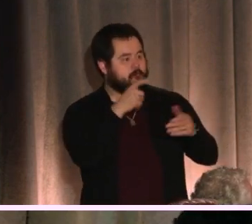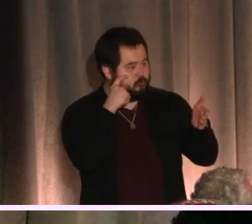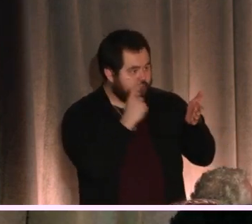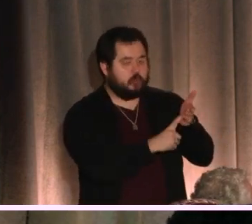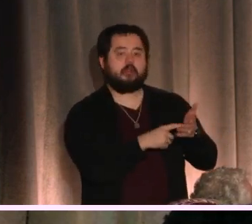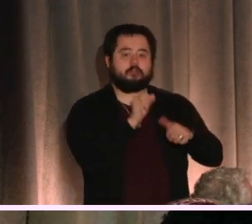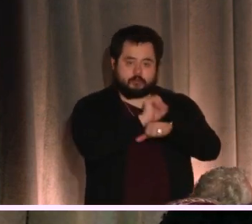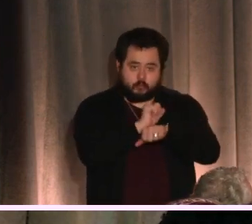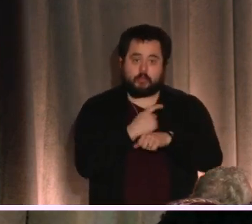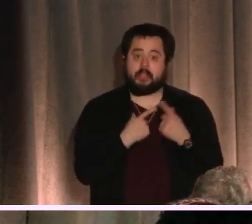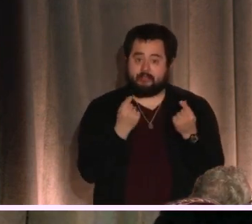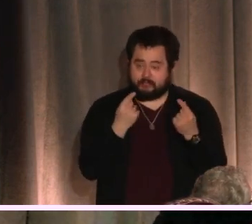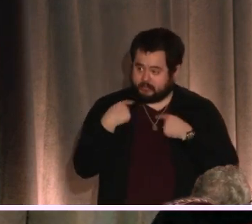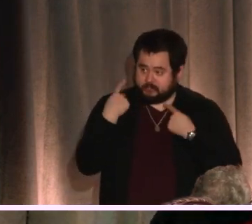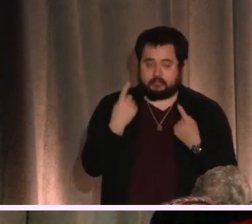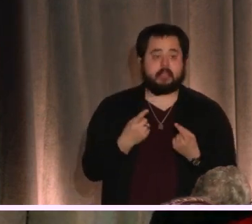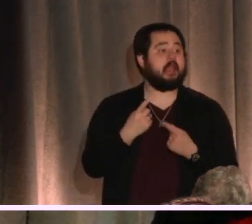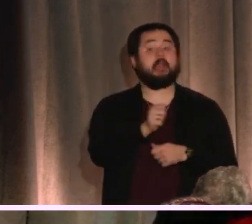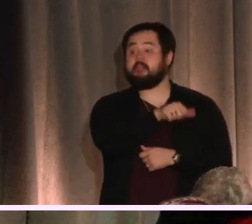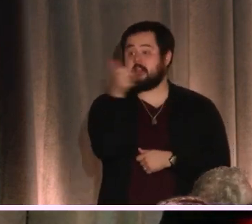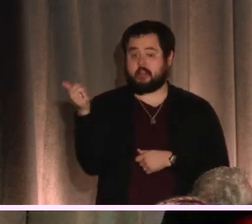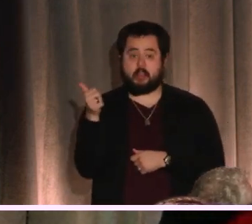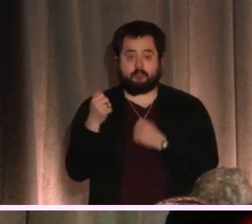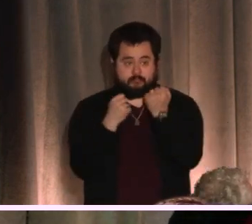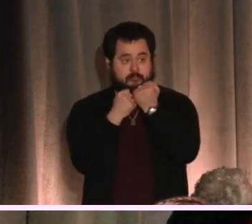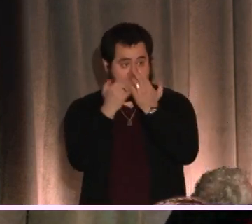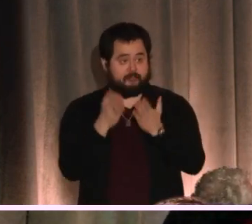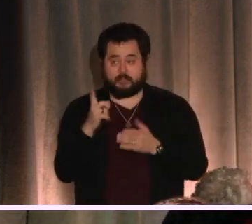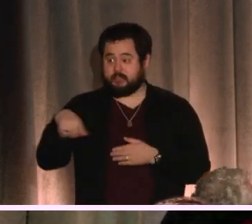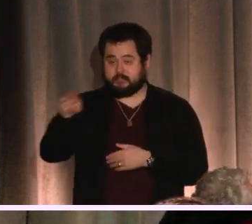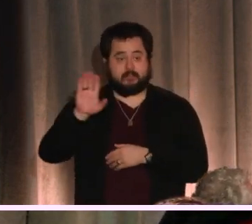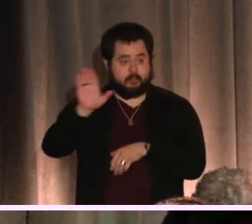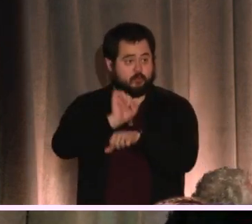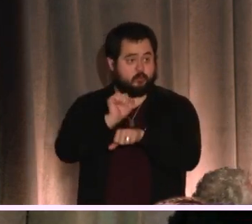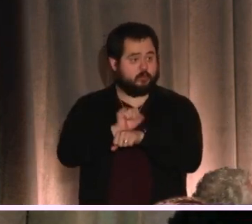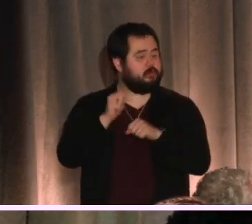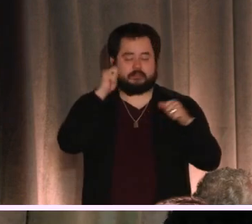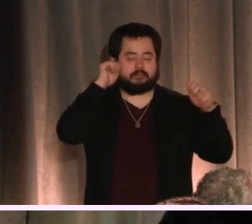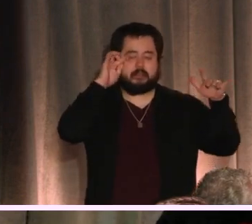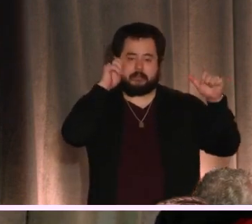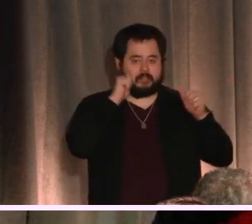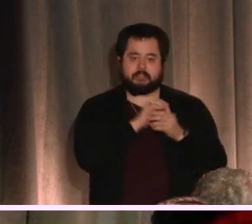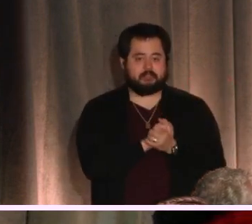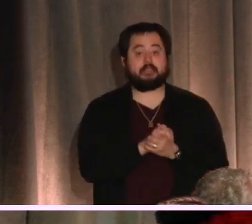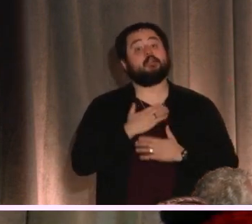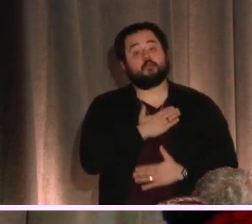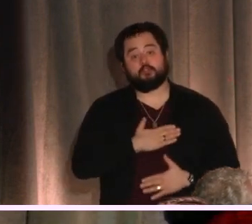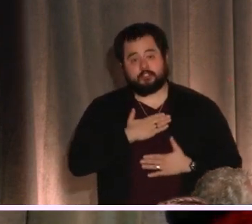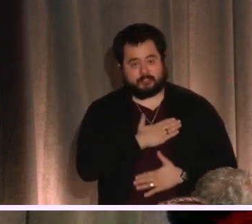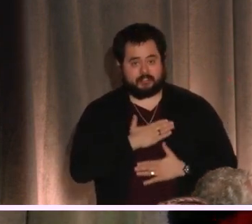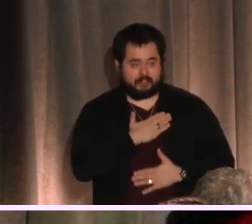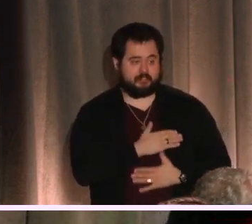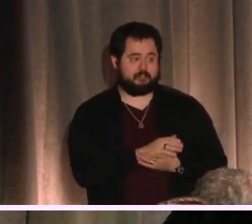I've done and the other advocates have done is amazing and appreciated.